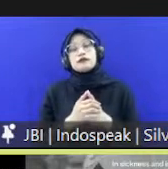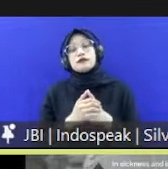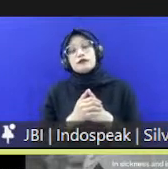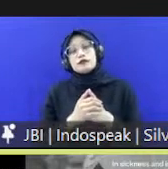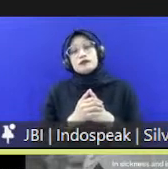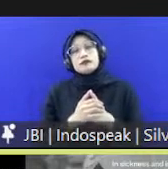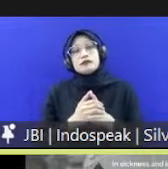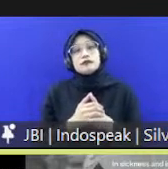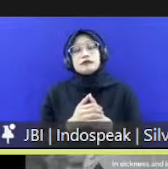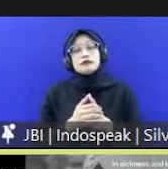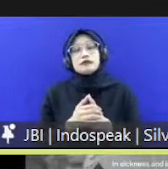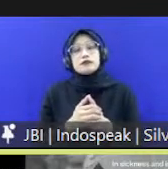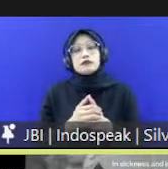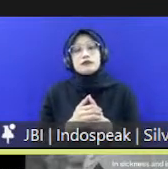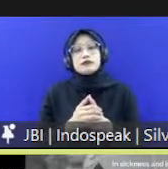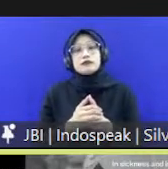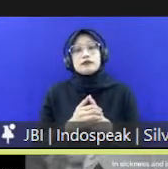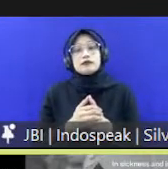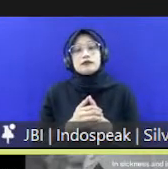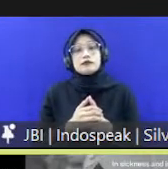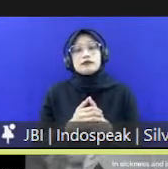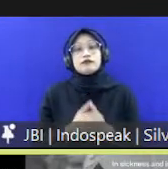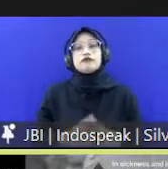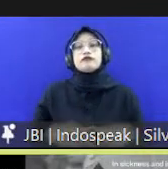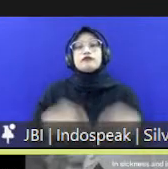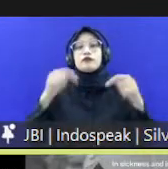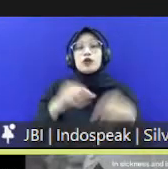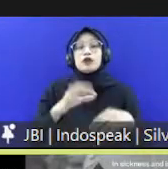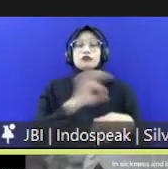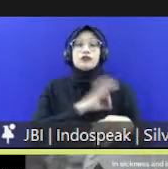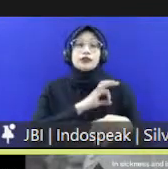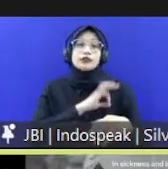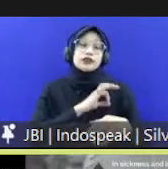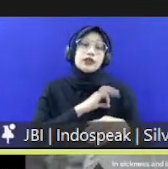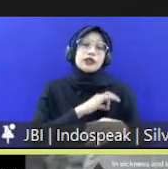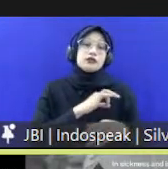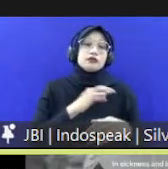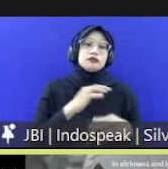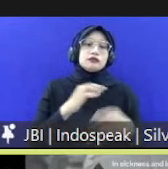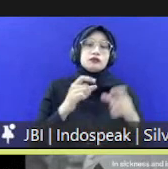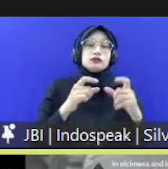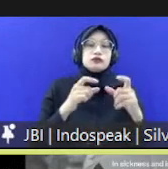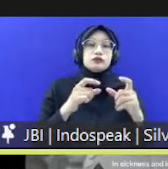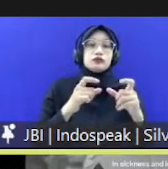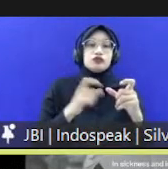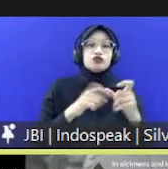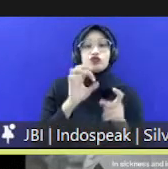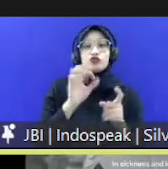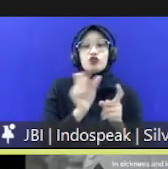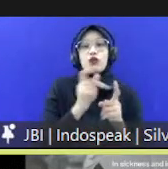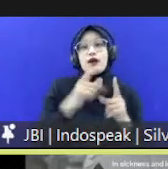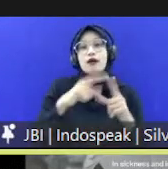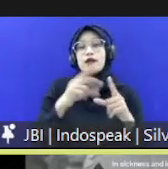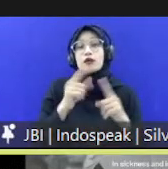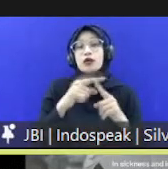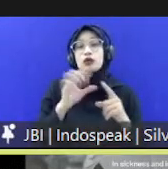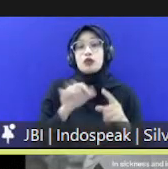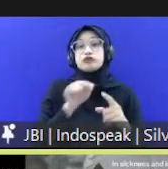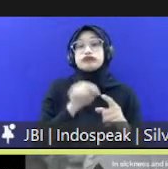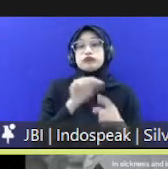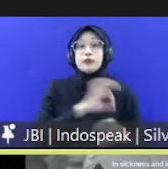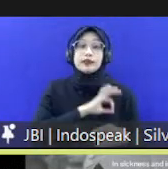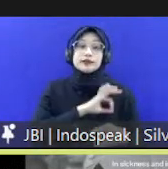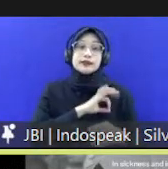since the fall of Suharto's New Order, Indonesia's political elite has made significant changes to Indonesian law, affording